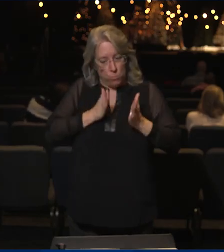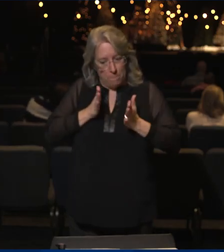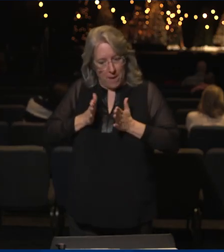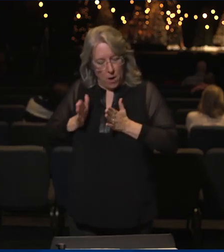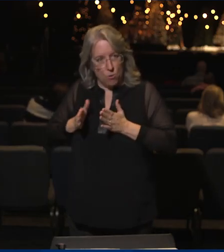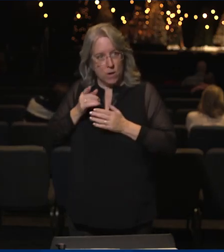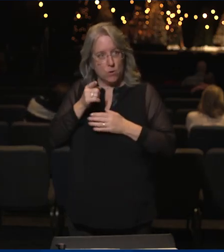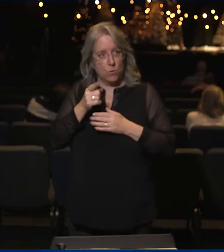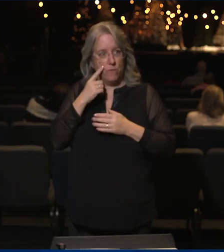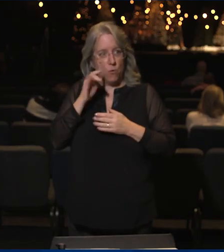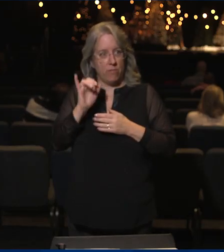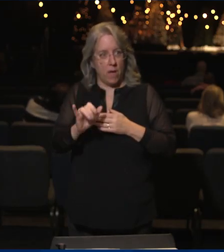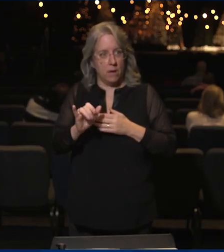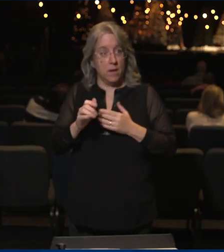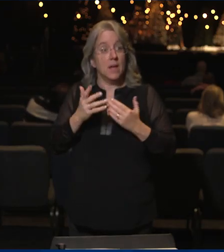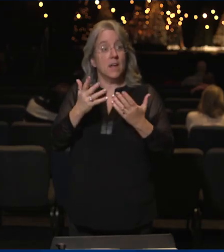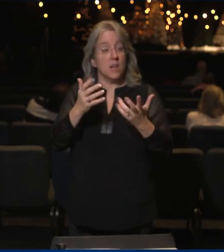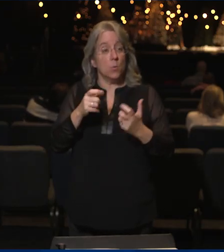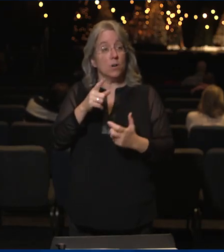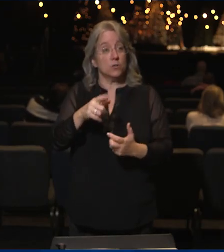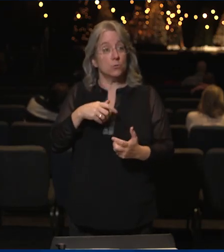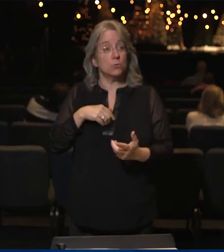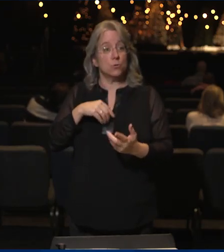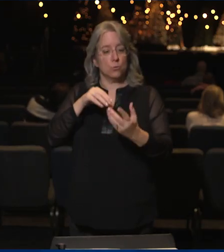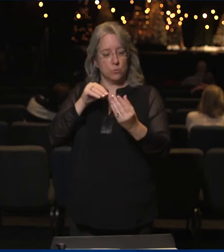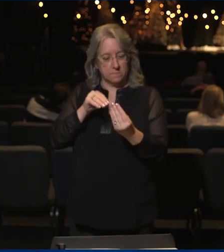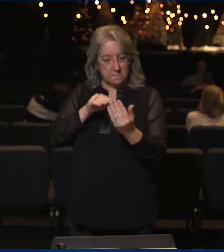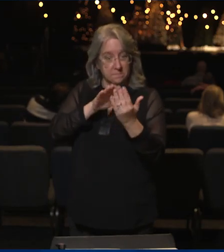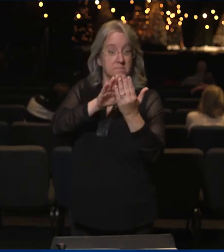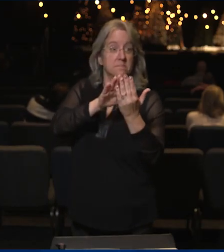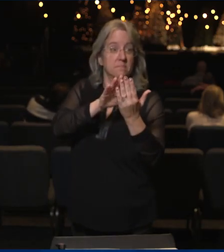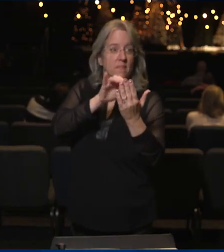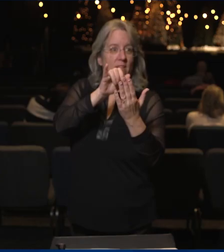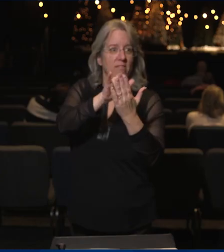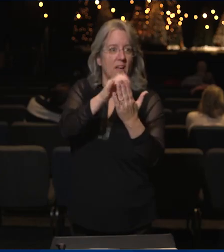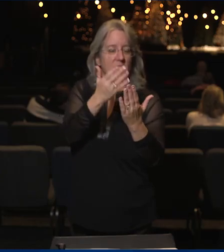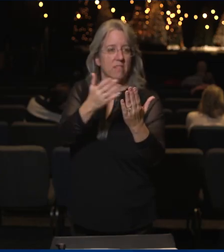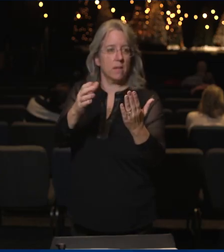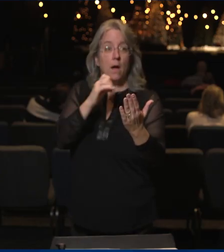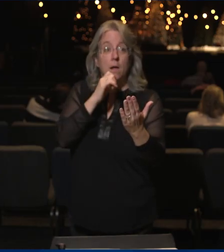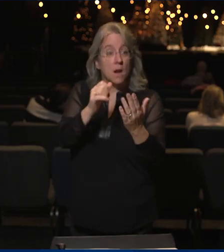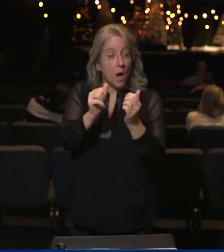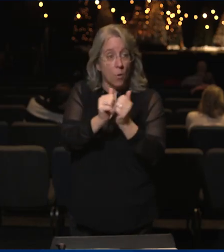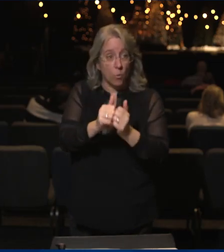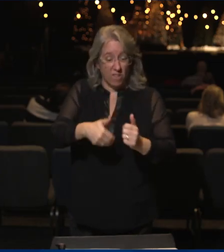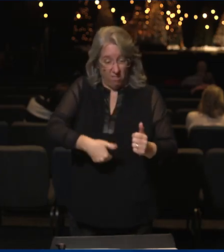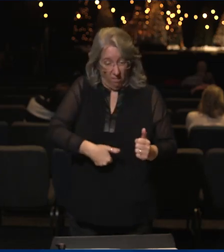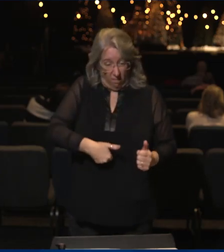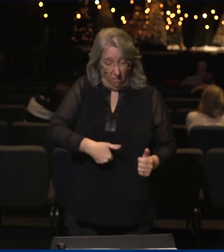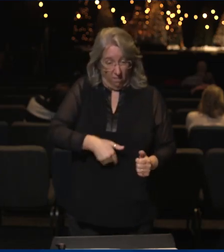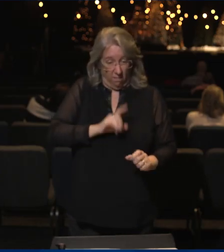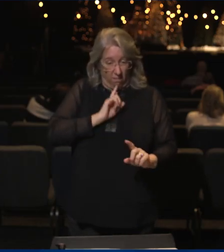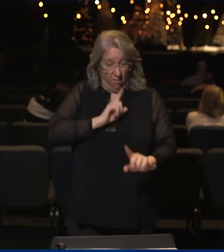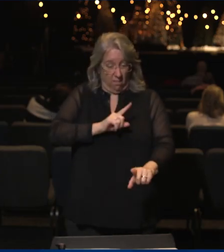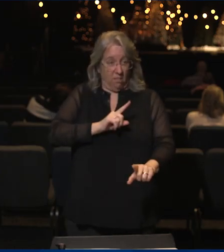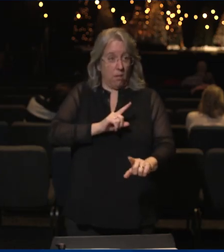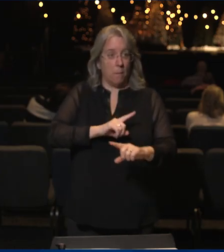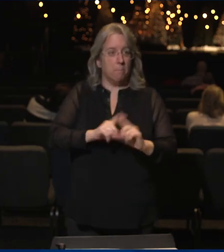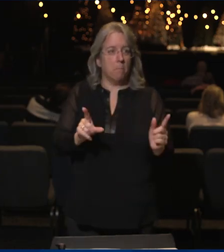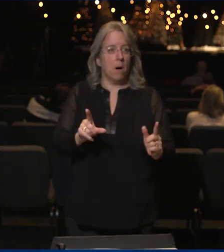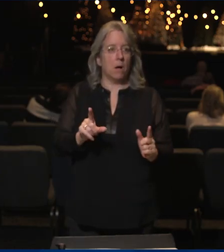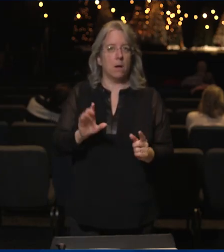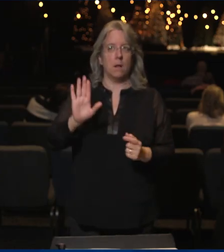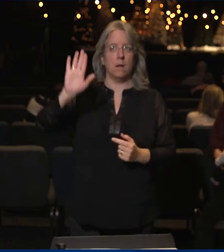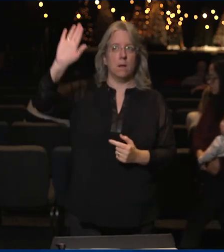to encounter that thing, not out of your gut reaction, but out of a response that is